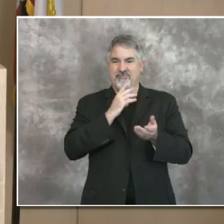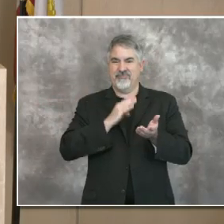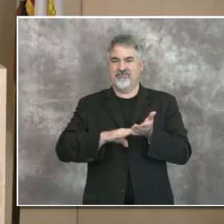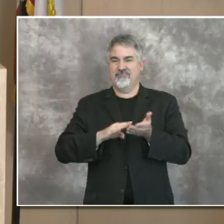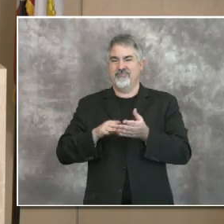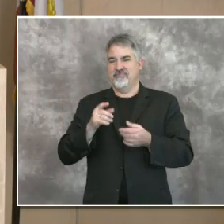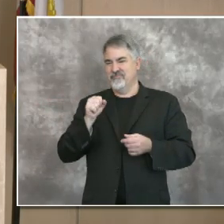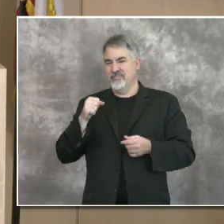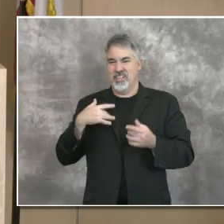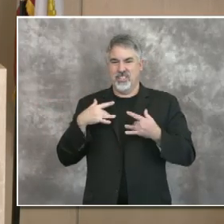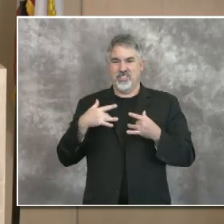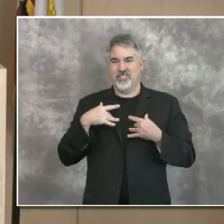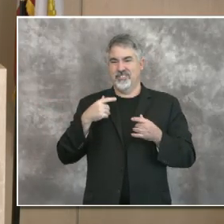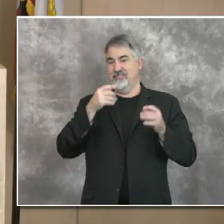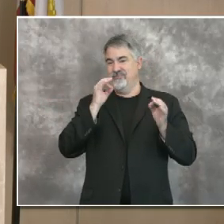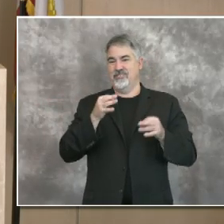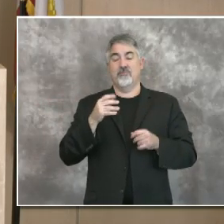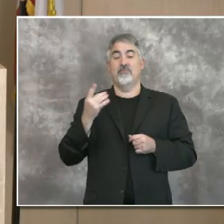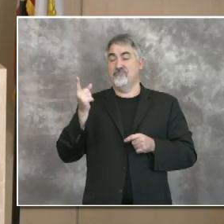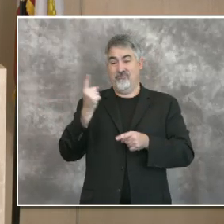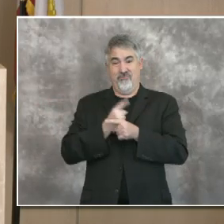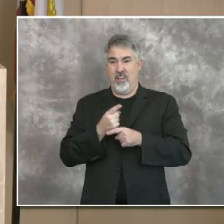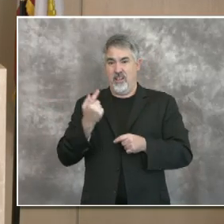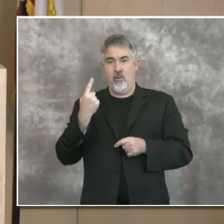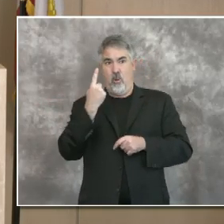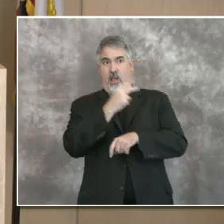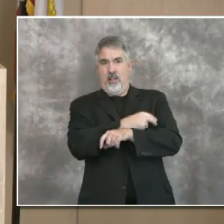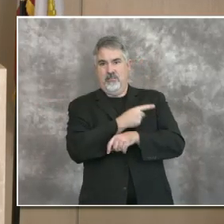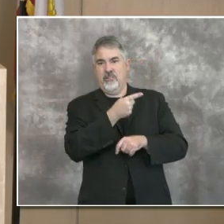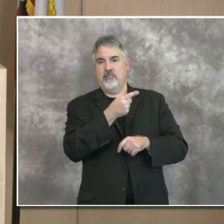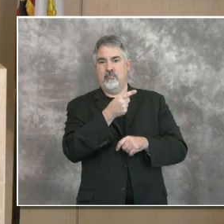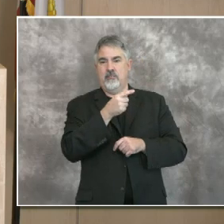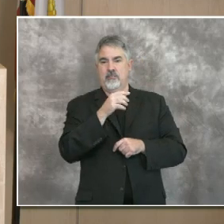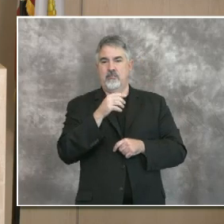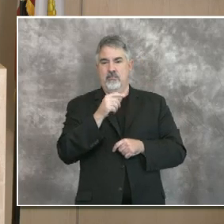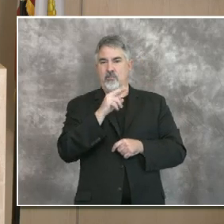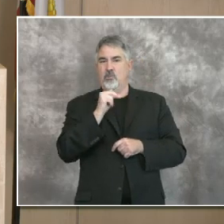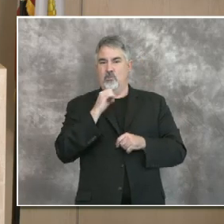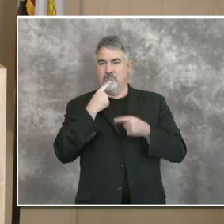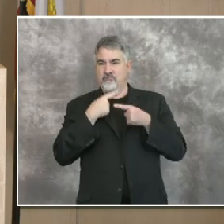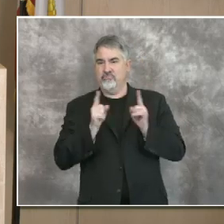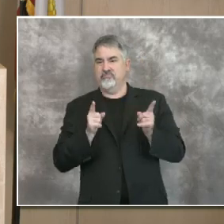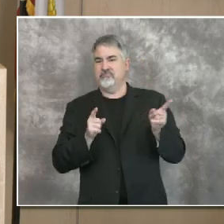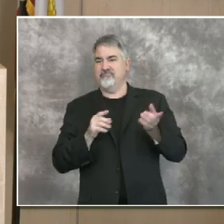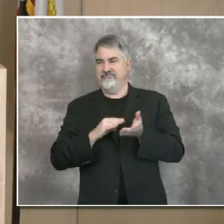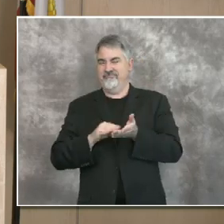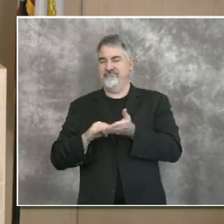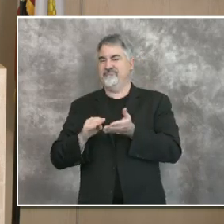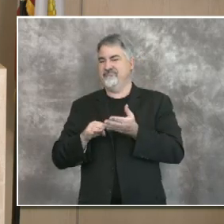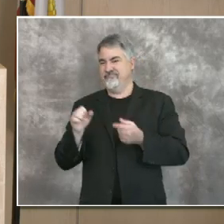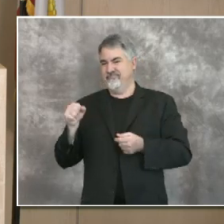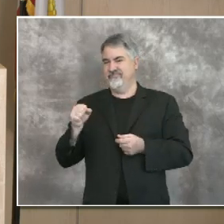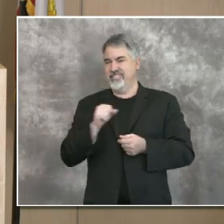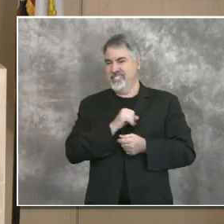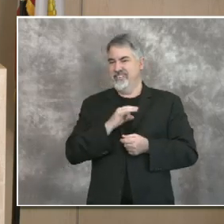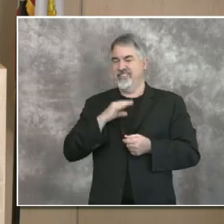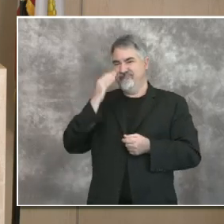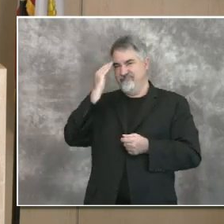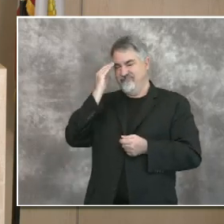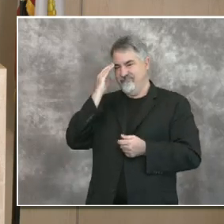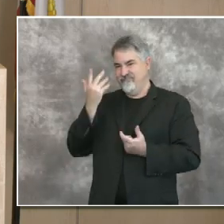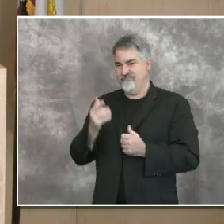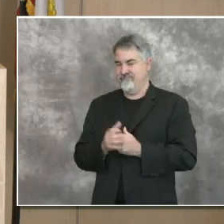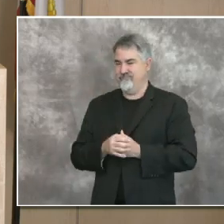there is one hospital that's been in the news where we are aware that they have laid off staff, and